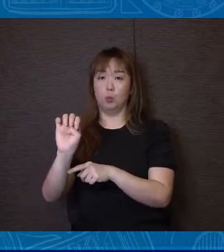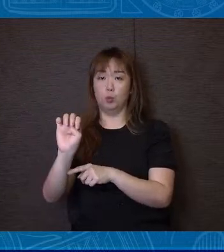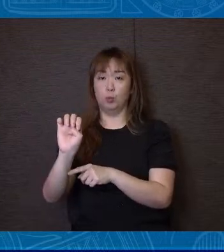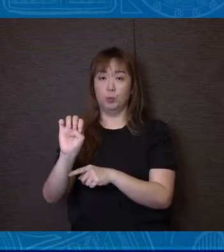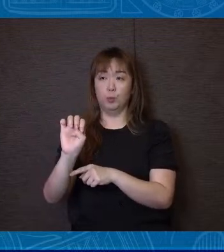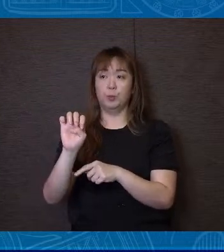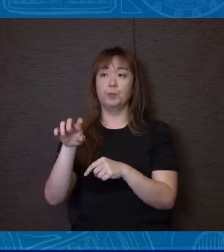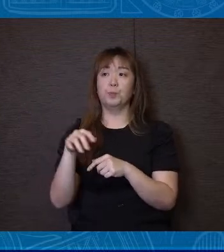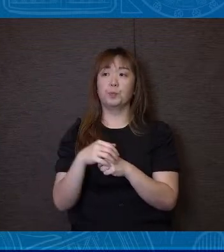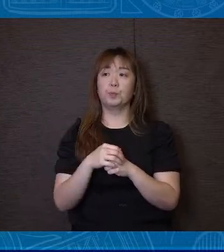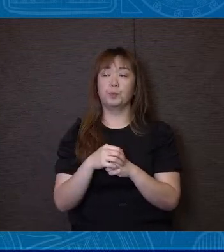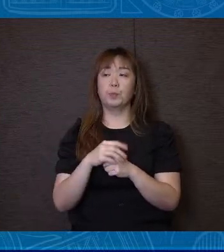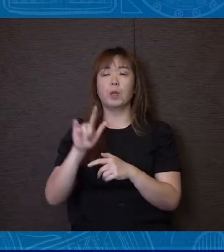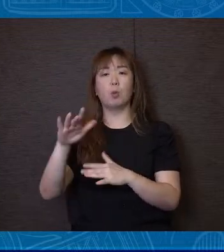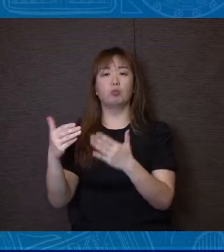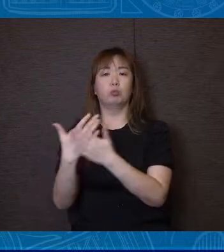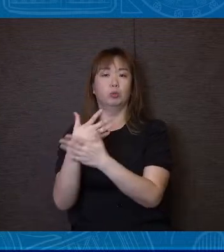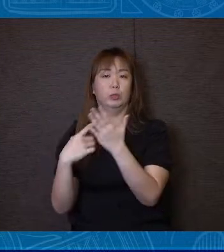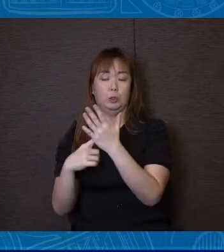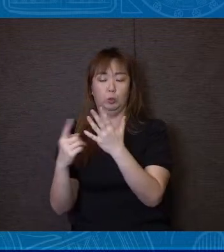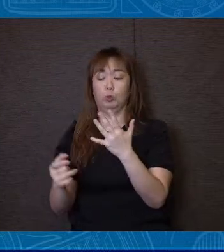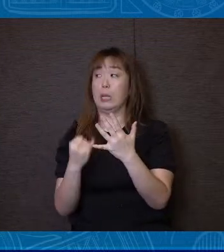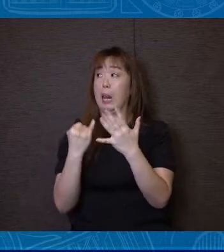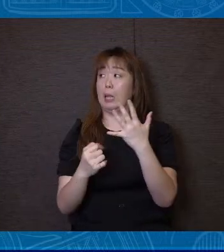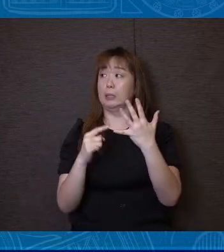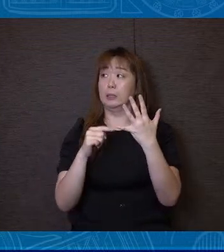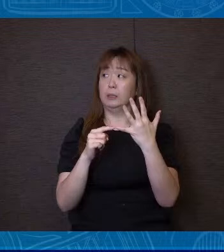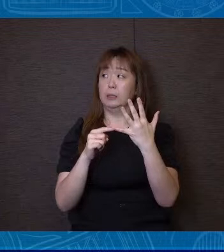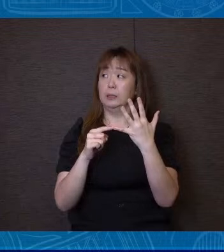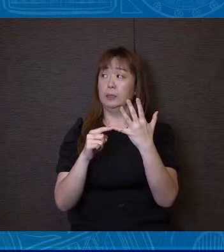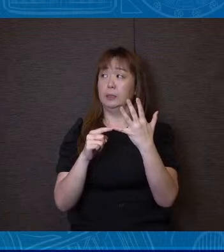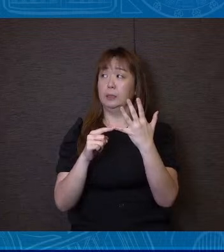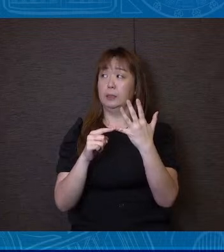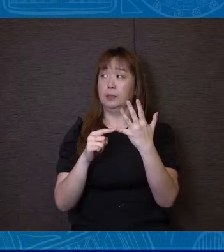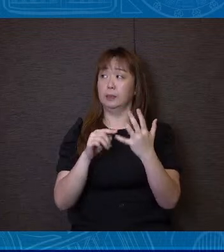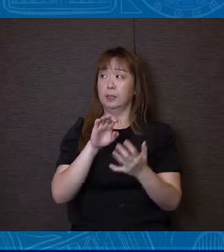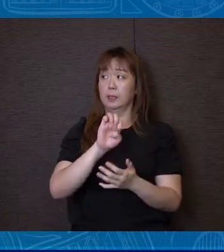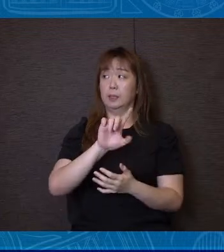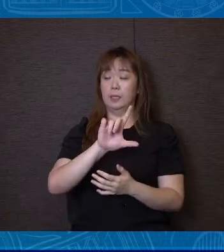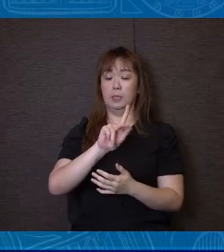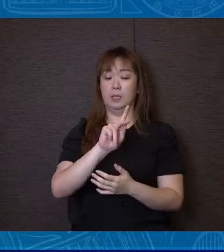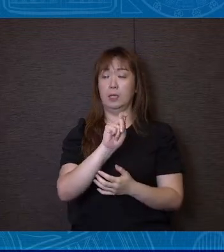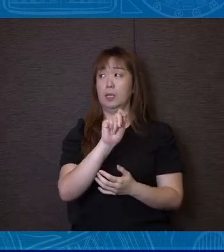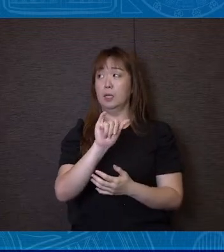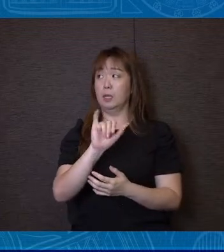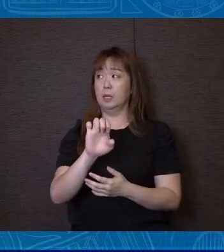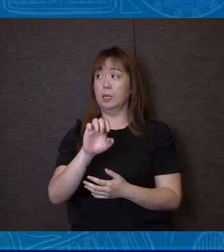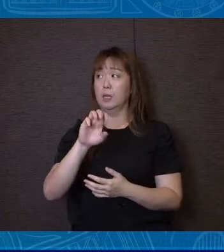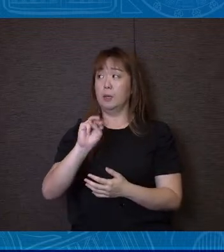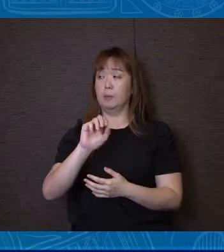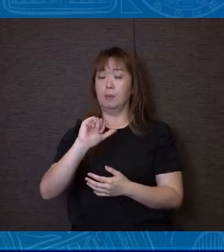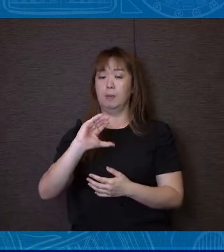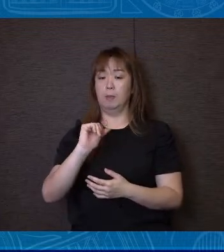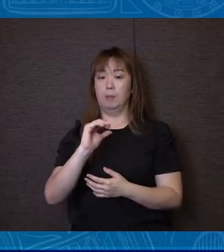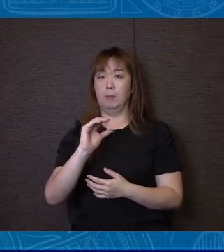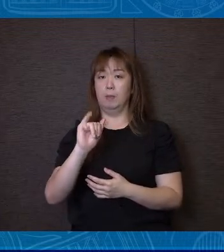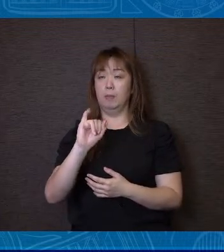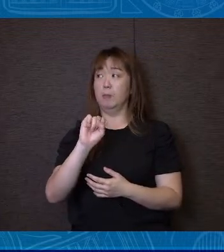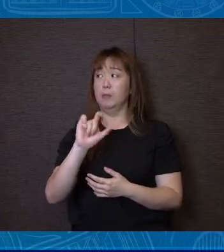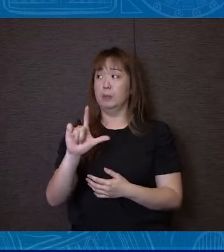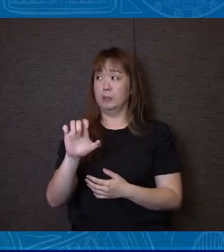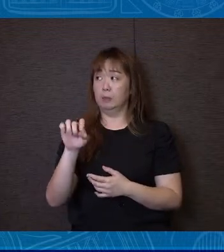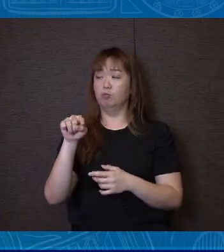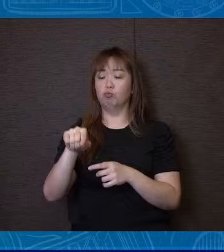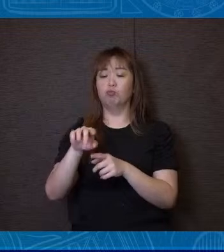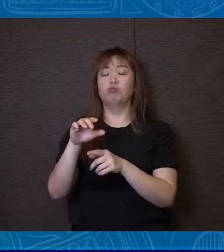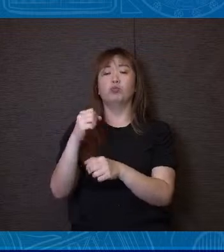new technologies. And last but not least, LK Makasil, who's program manager at Cruise.